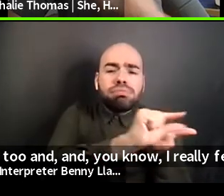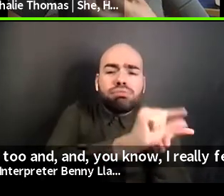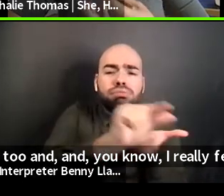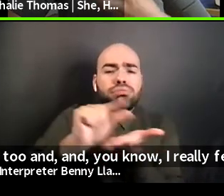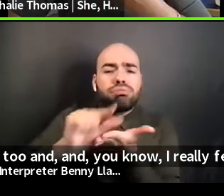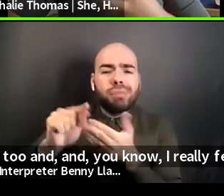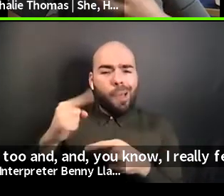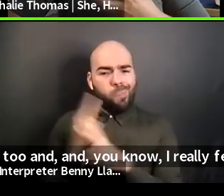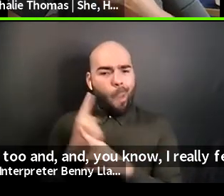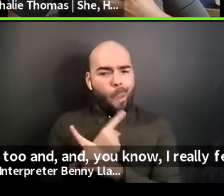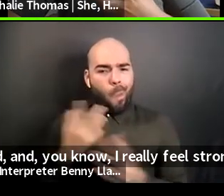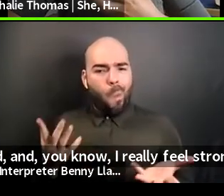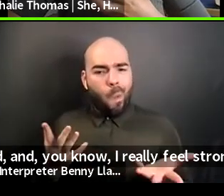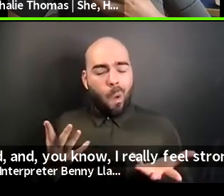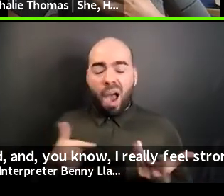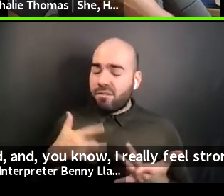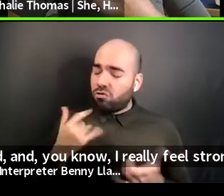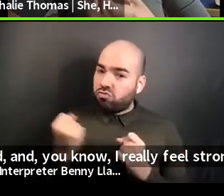if there